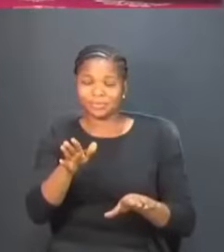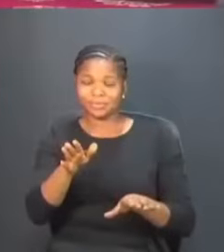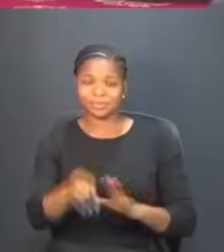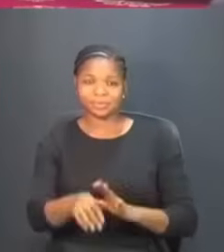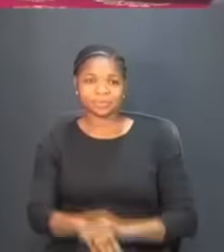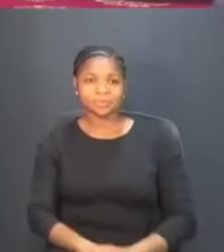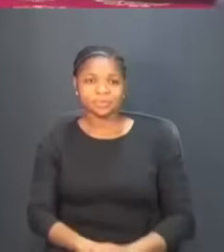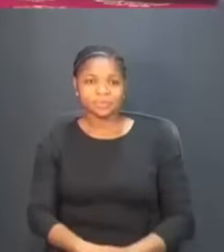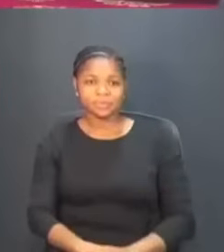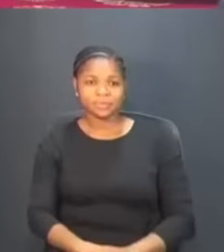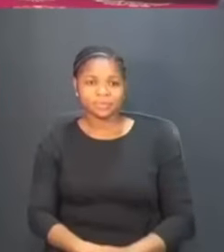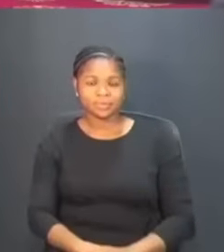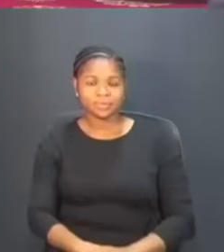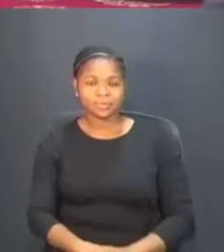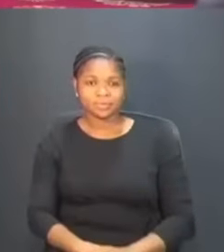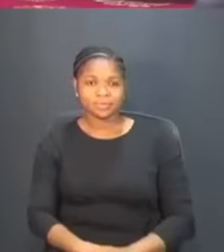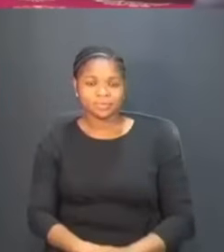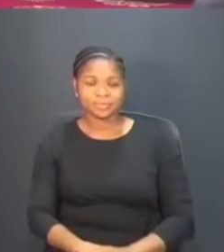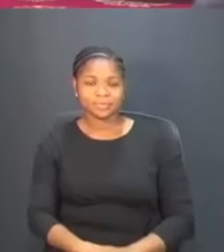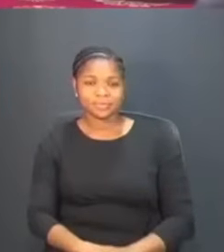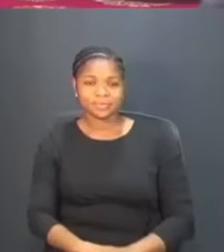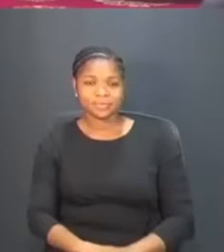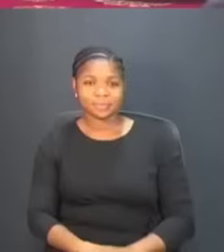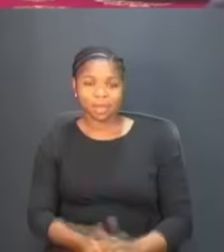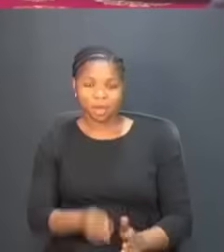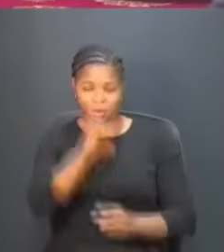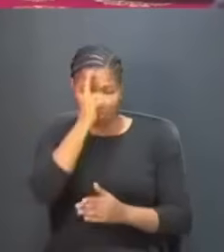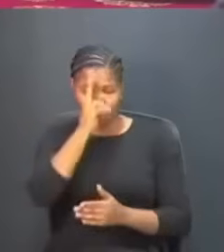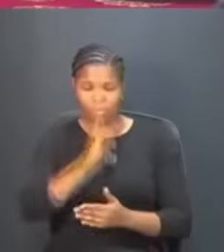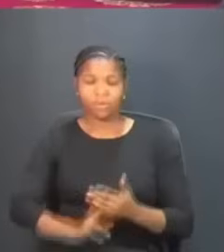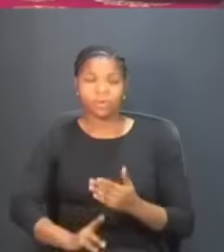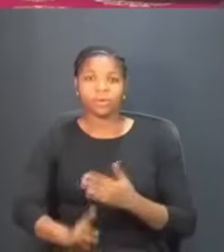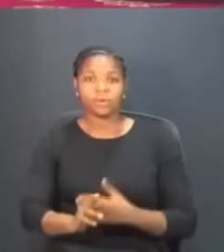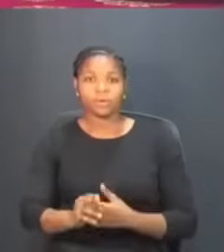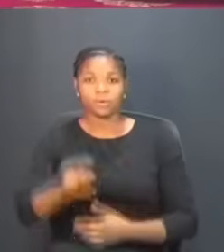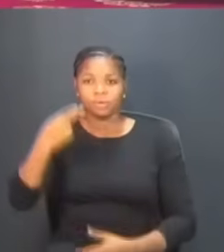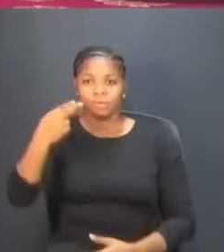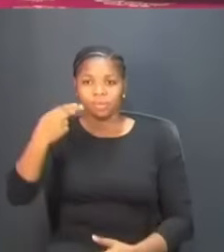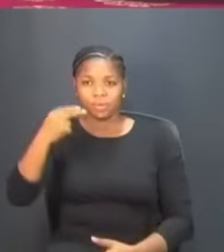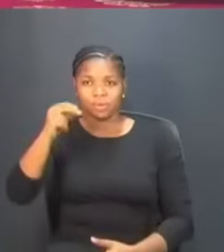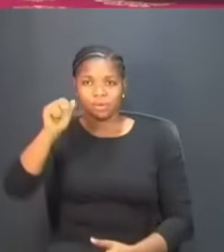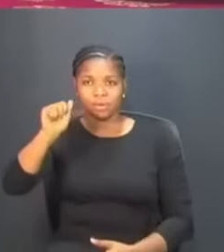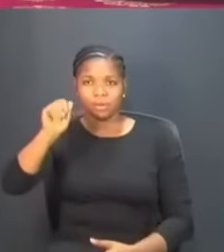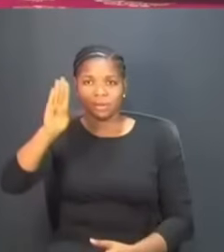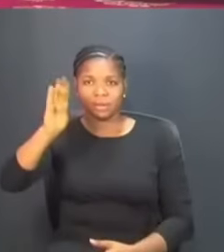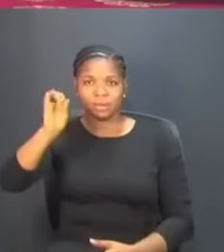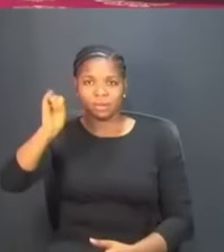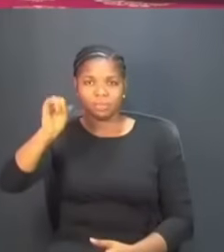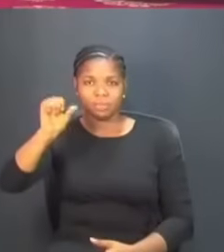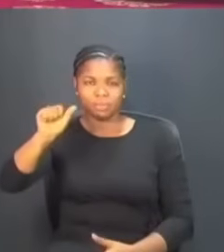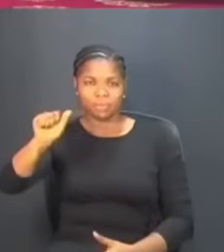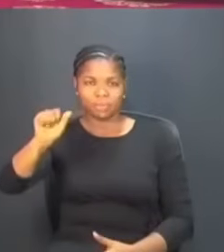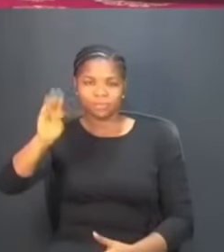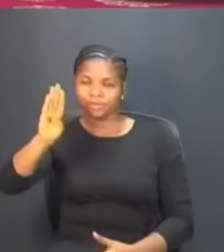Yes. Honorable Habib. Mr. Speaker,